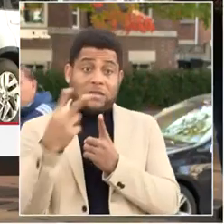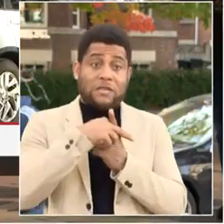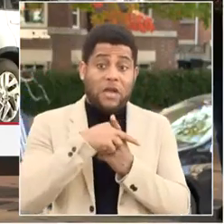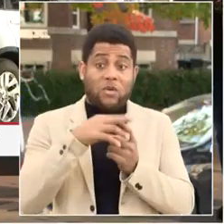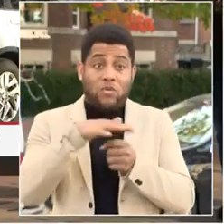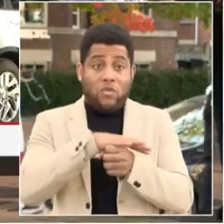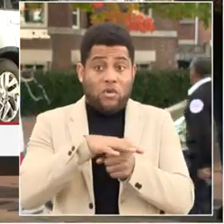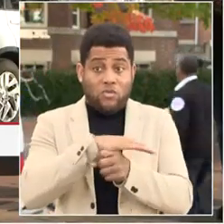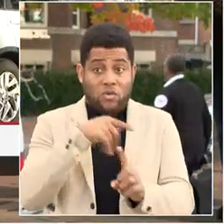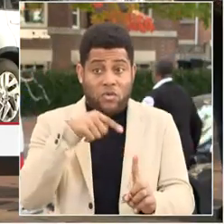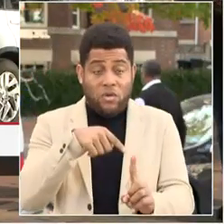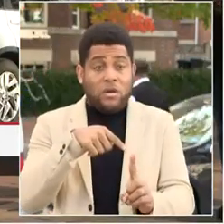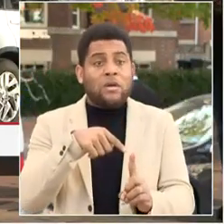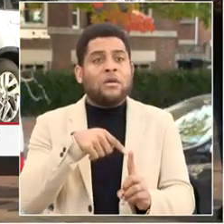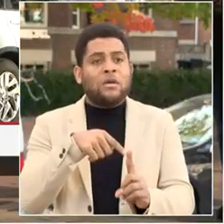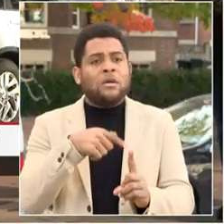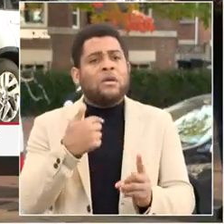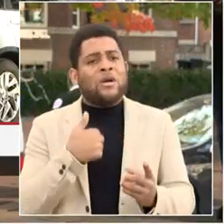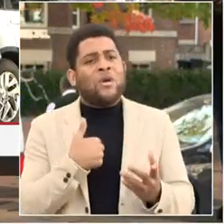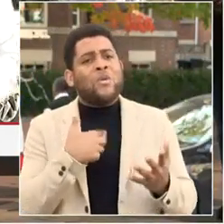of the cars, visible and present.